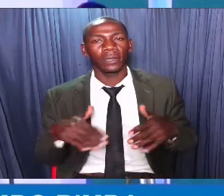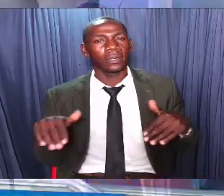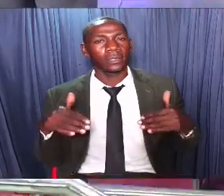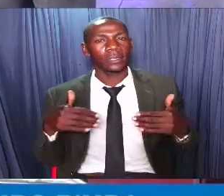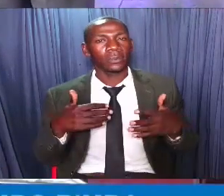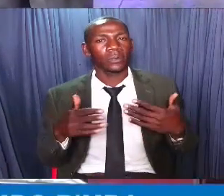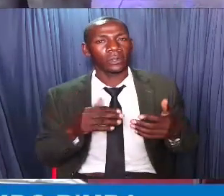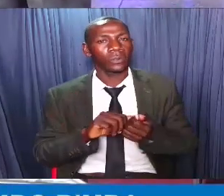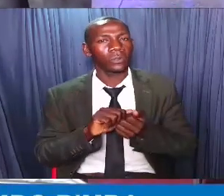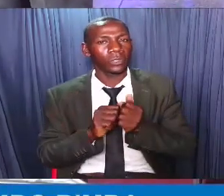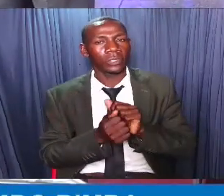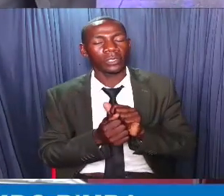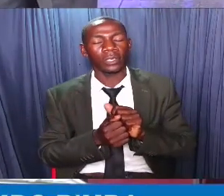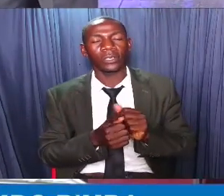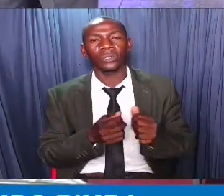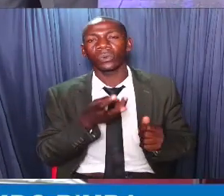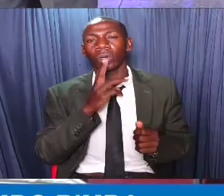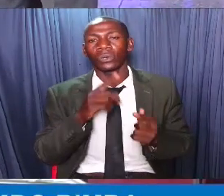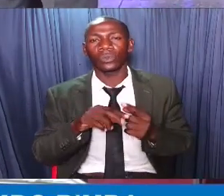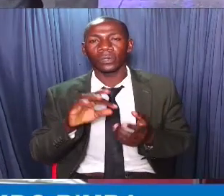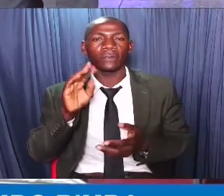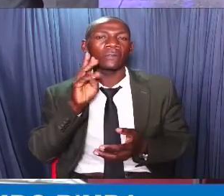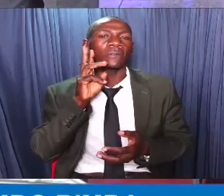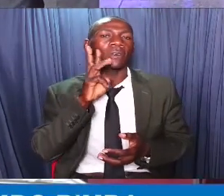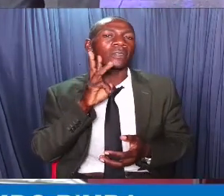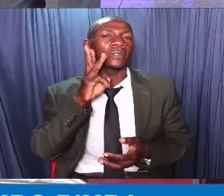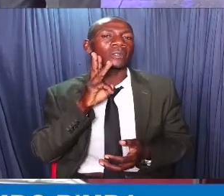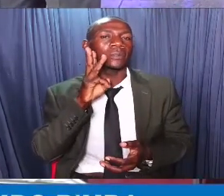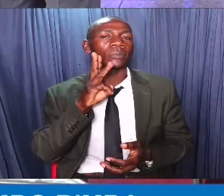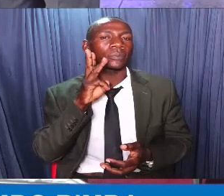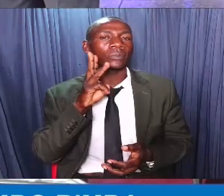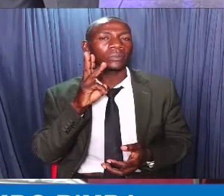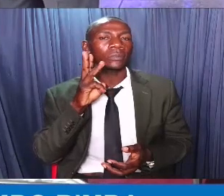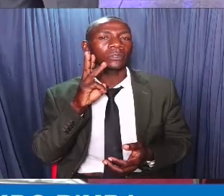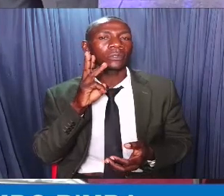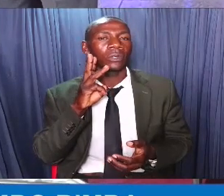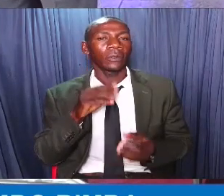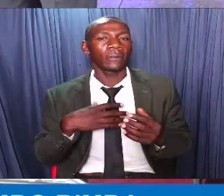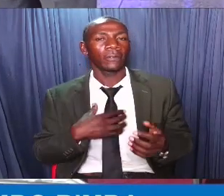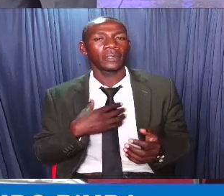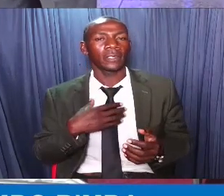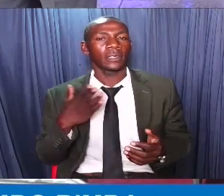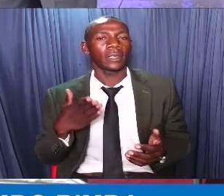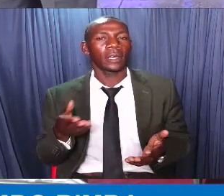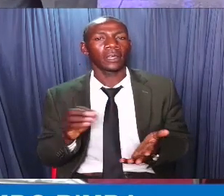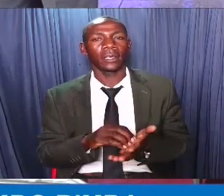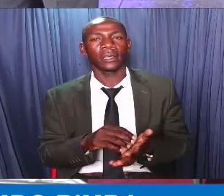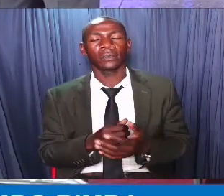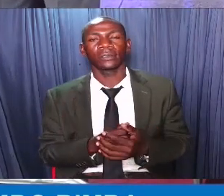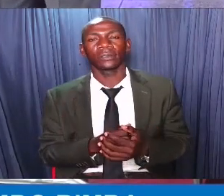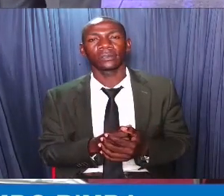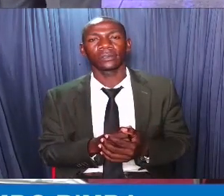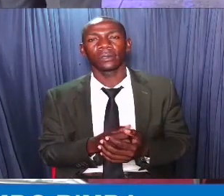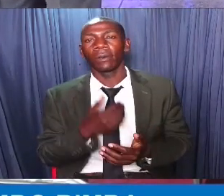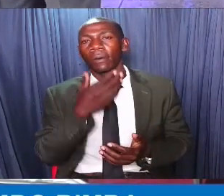kwanza kugeuza maji kuwa divai. Where he performed the first miracle, turning water to wine. Na Yesu akawa ametembea huko tena. The Lord Jesus had visited that village again.